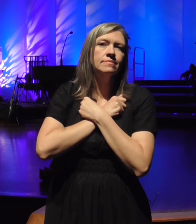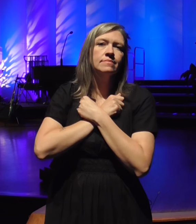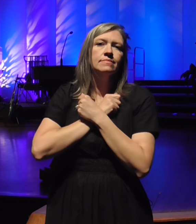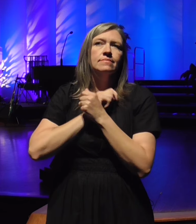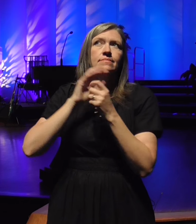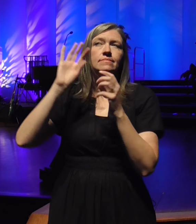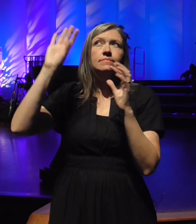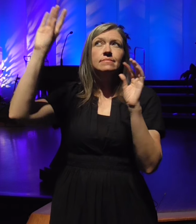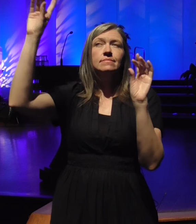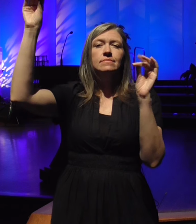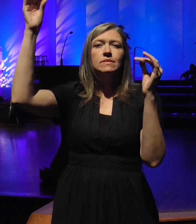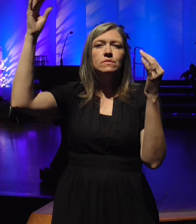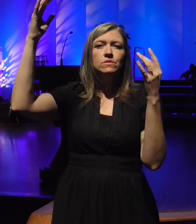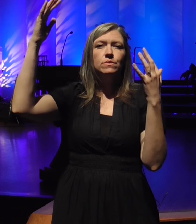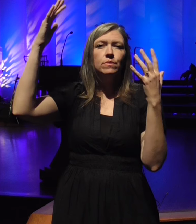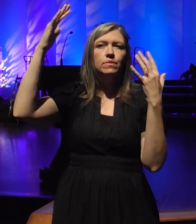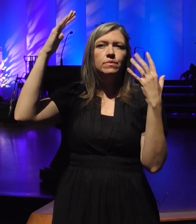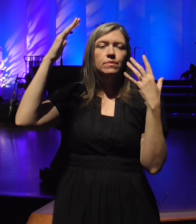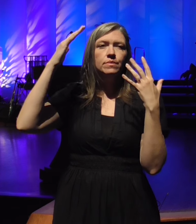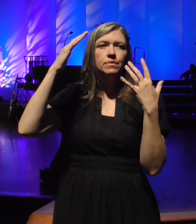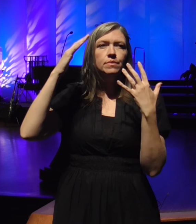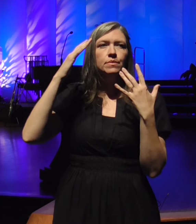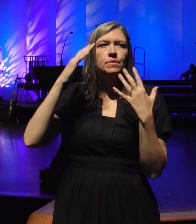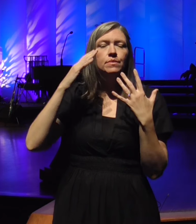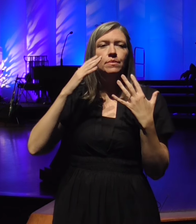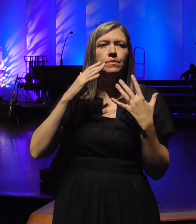let the